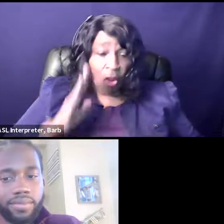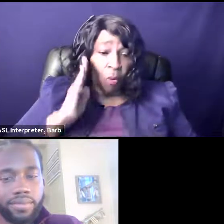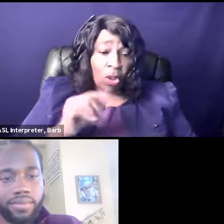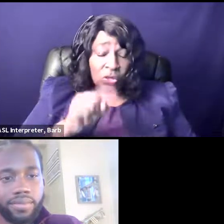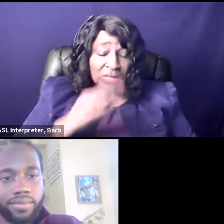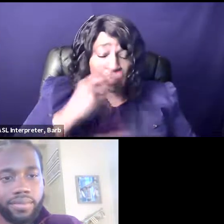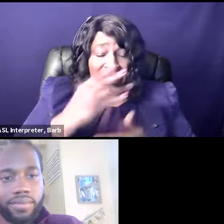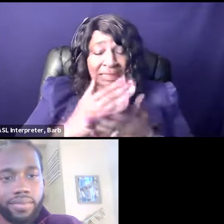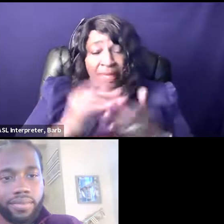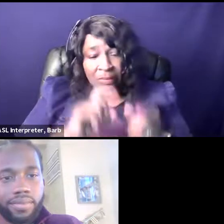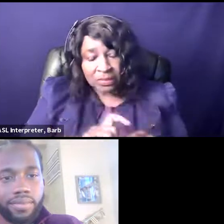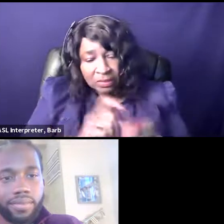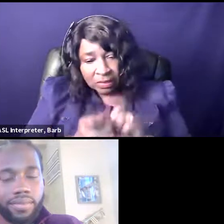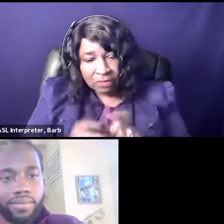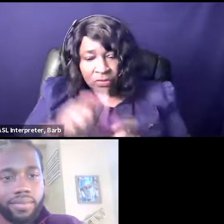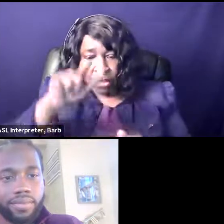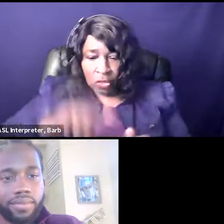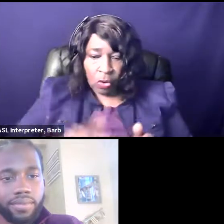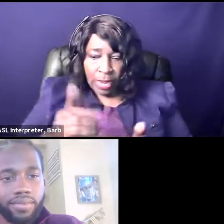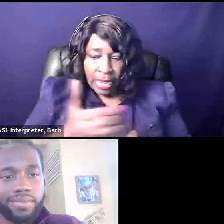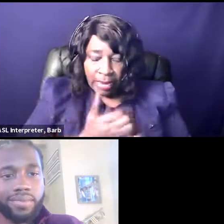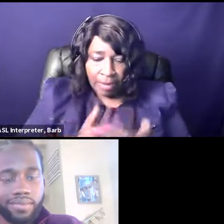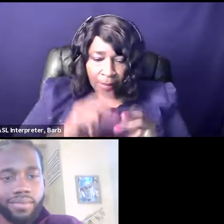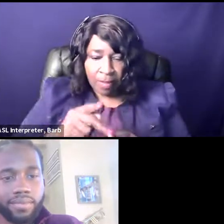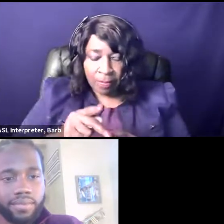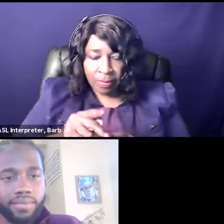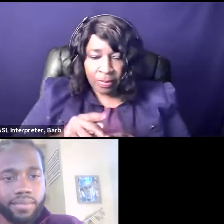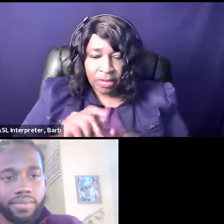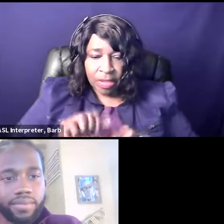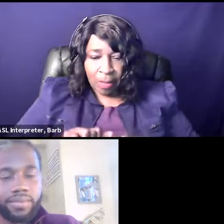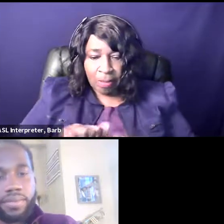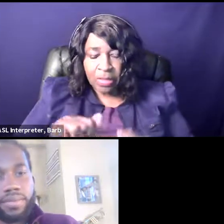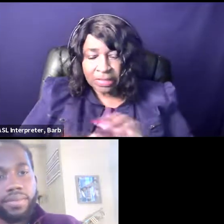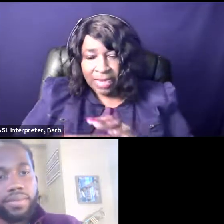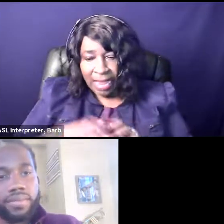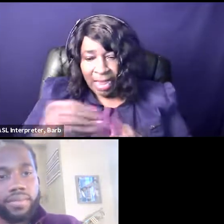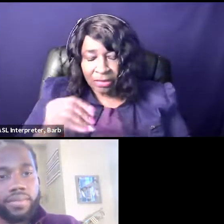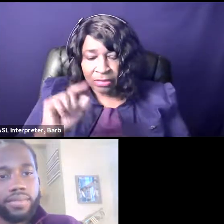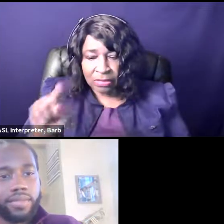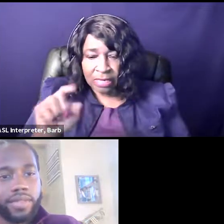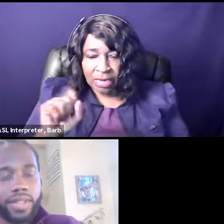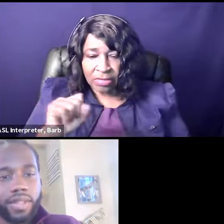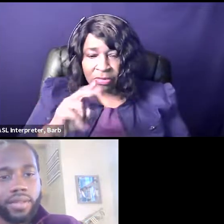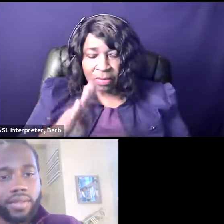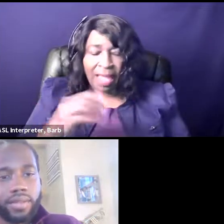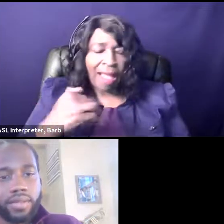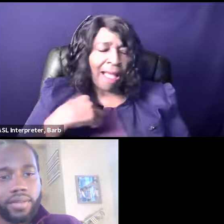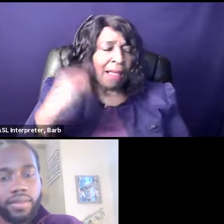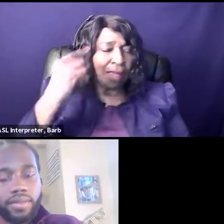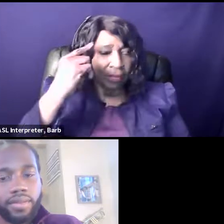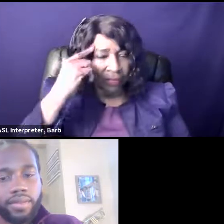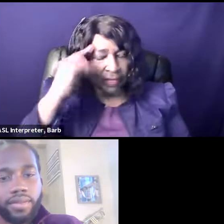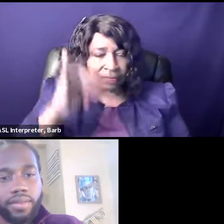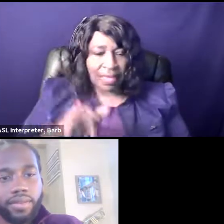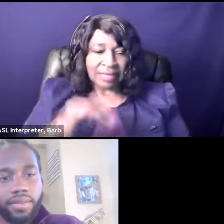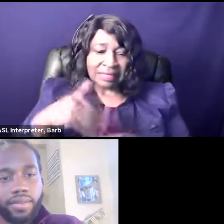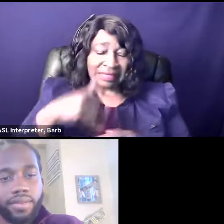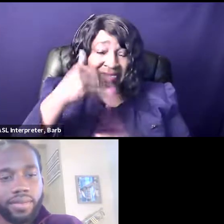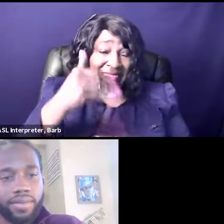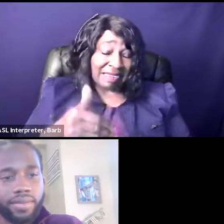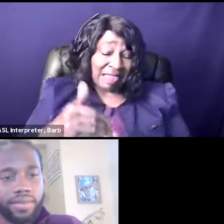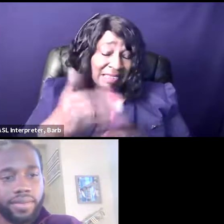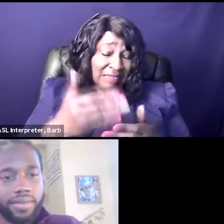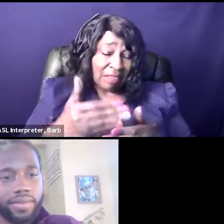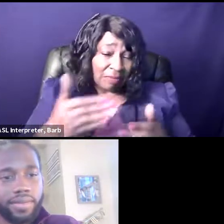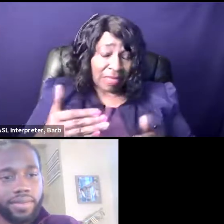as, lower income people are pushed out into kind of first ring suburbs? And so I think that is definitely the next frontier of